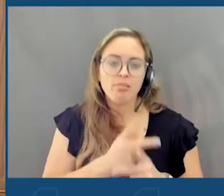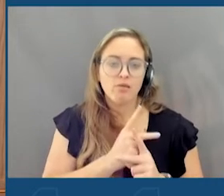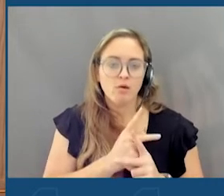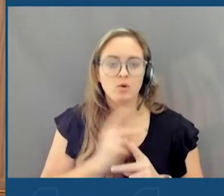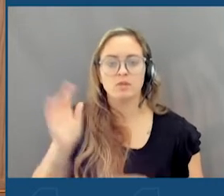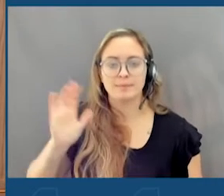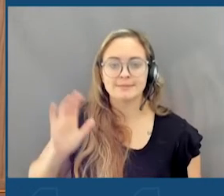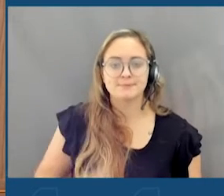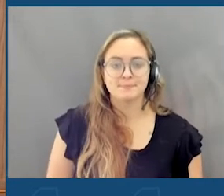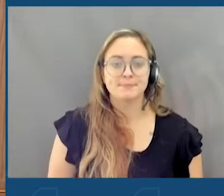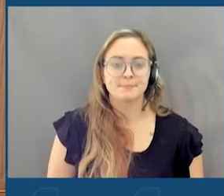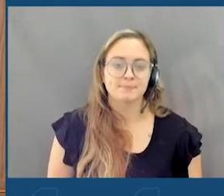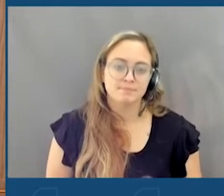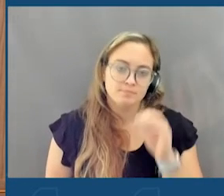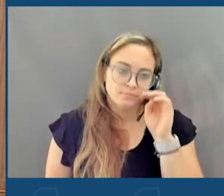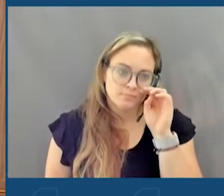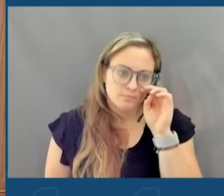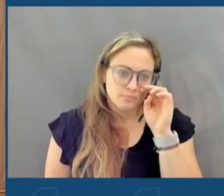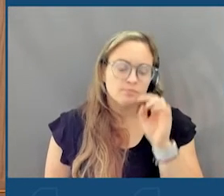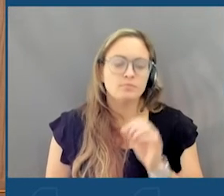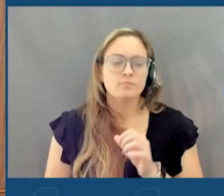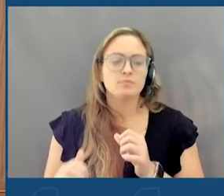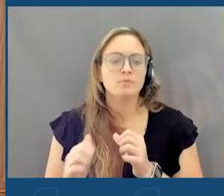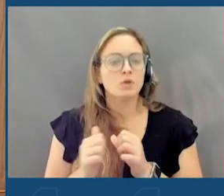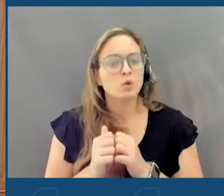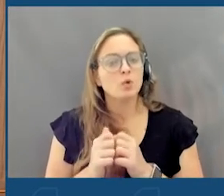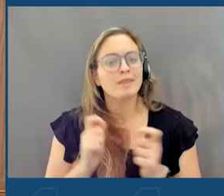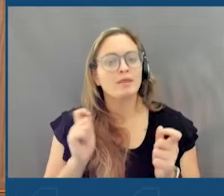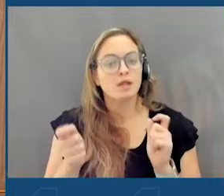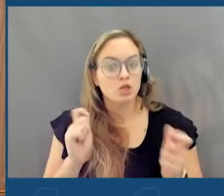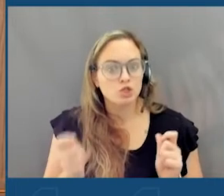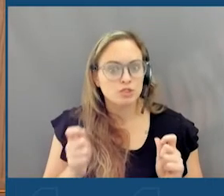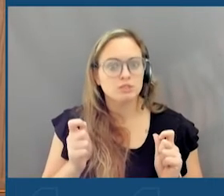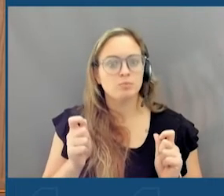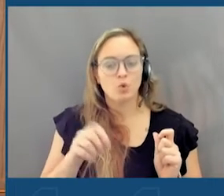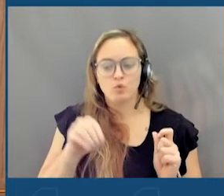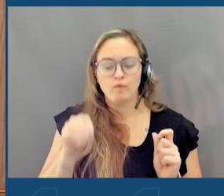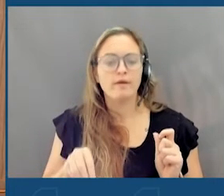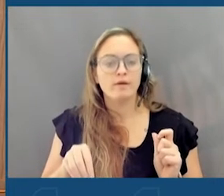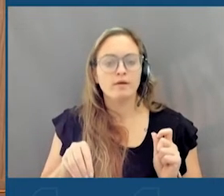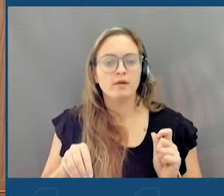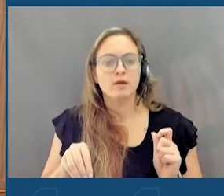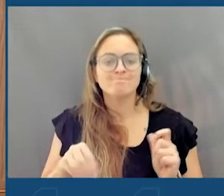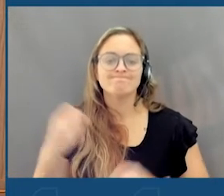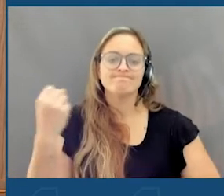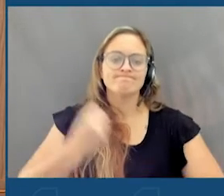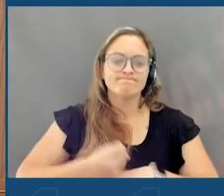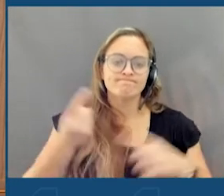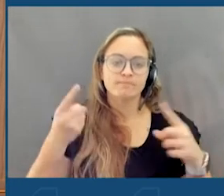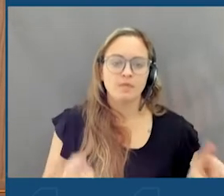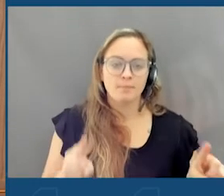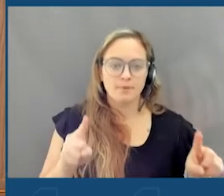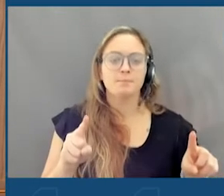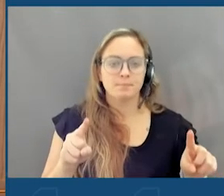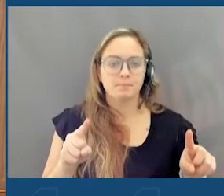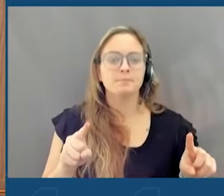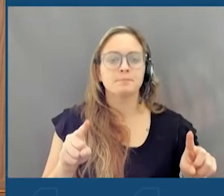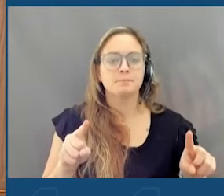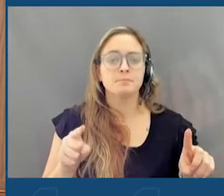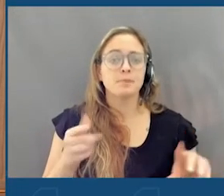past with an adjustable rate and went into foreclosure. After we got a